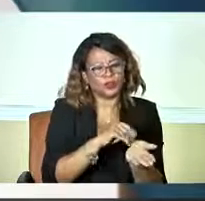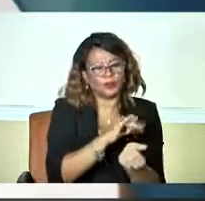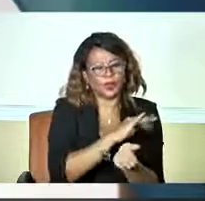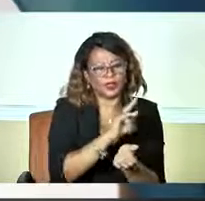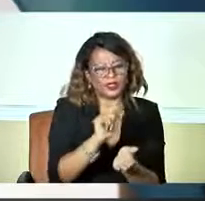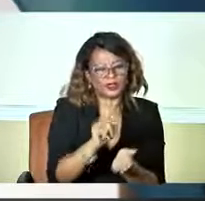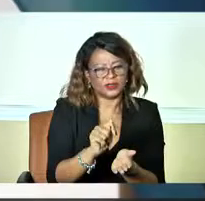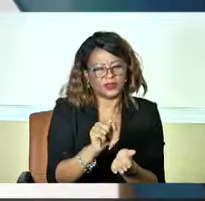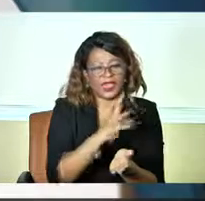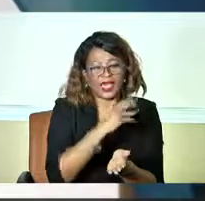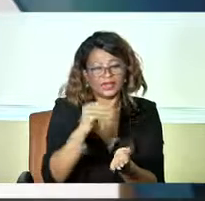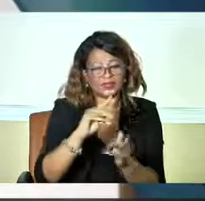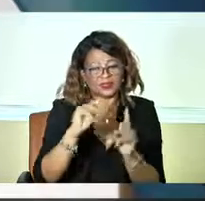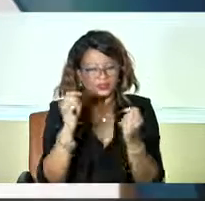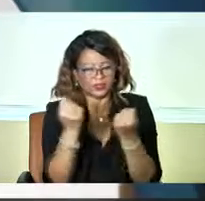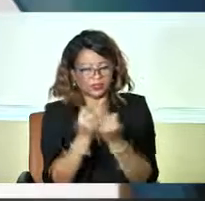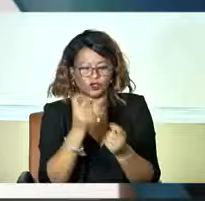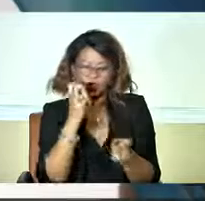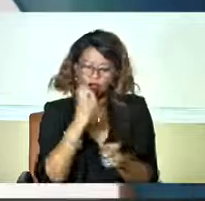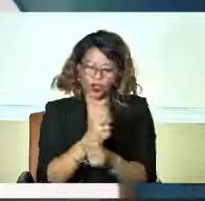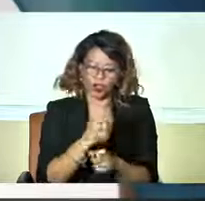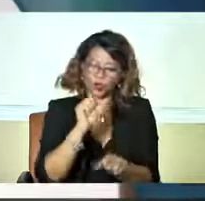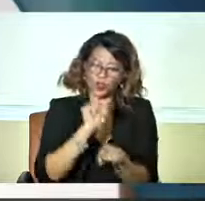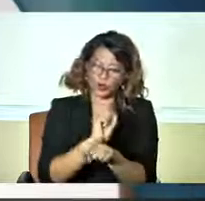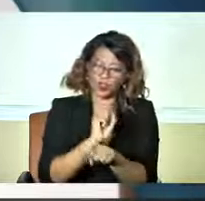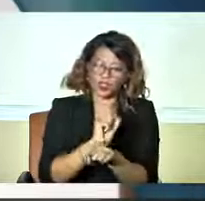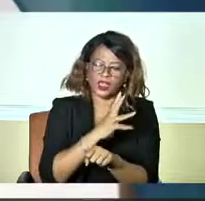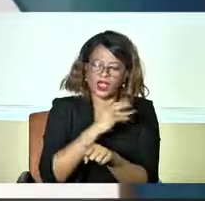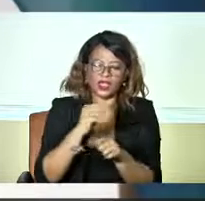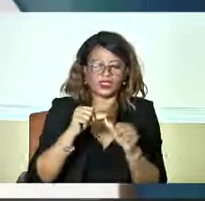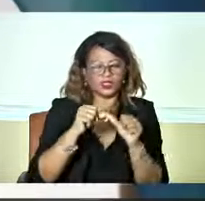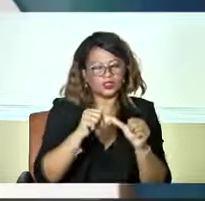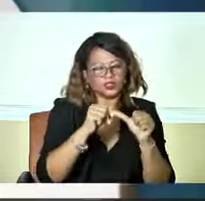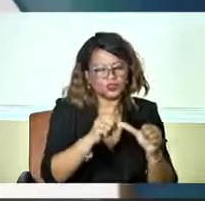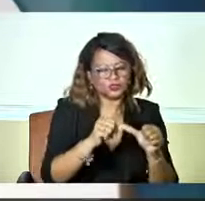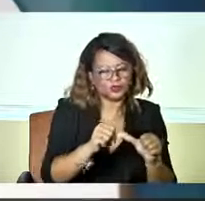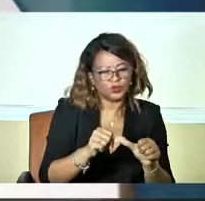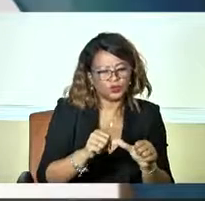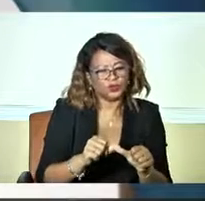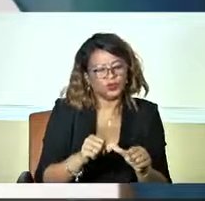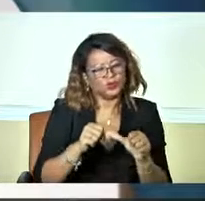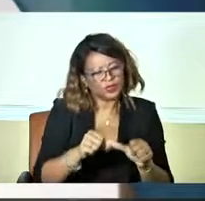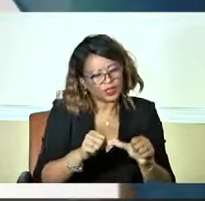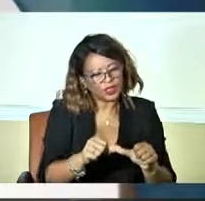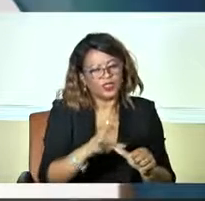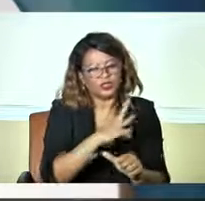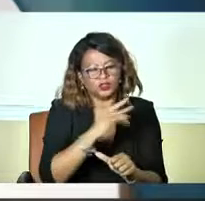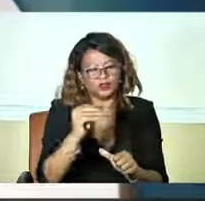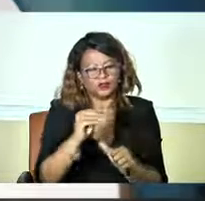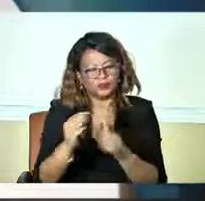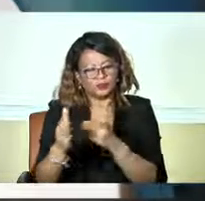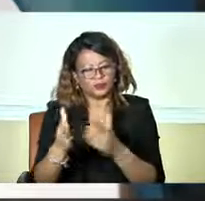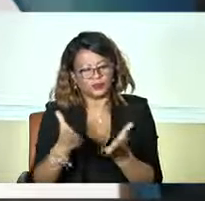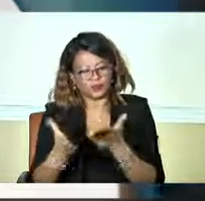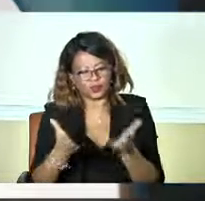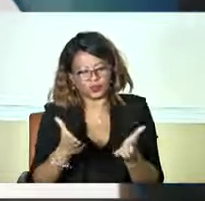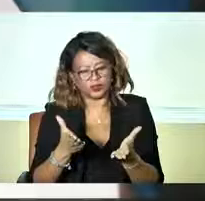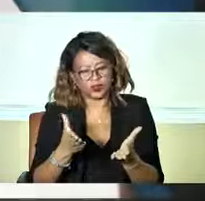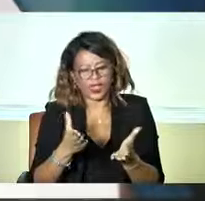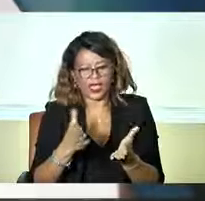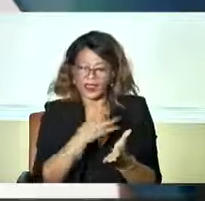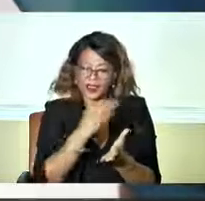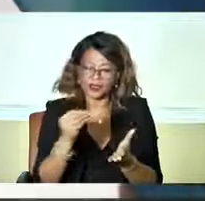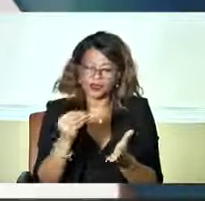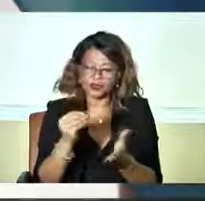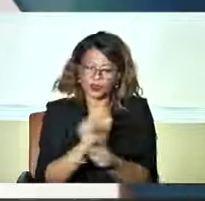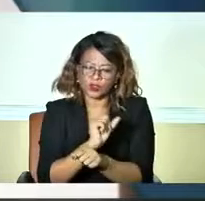and his team for the hard work and the continued dedication. I must also commend the